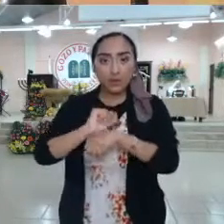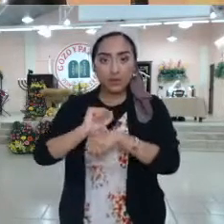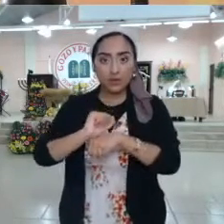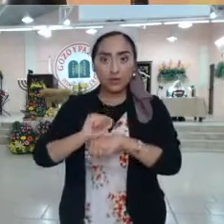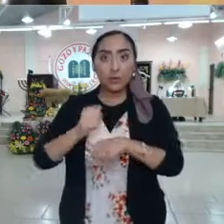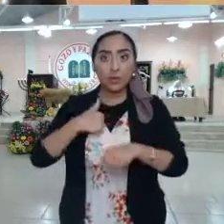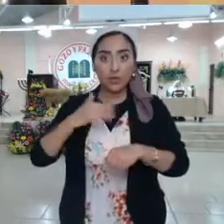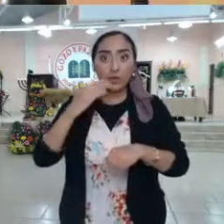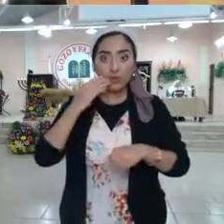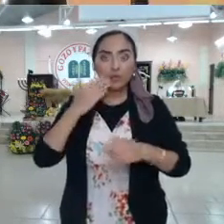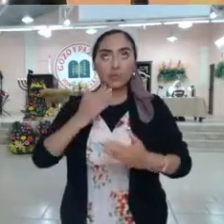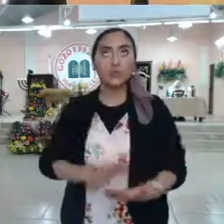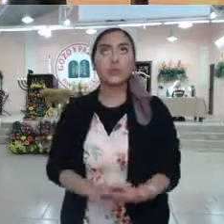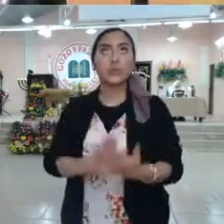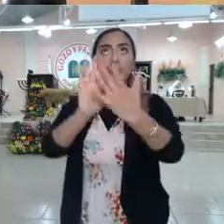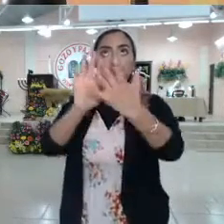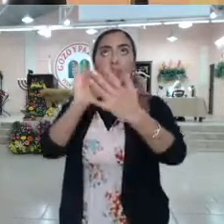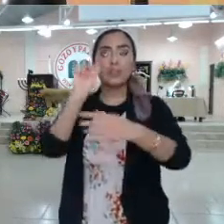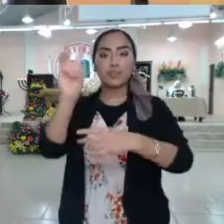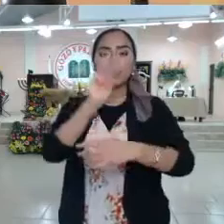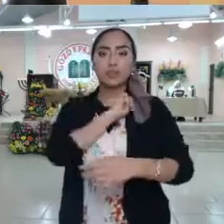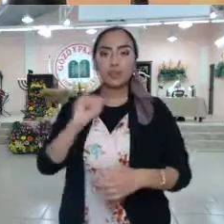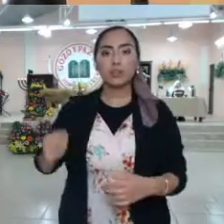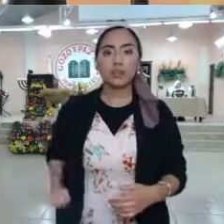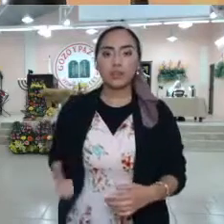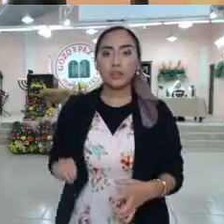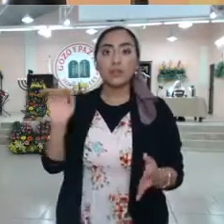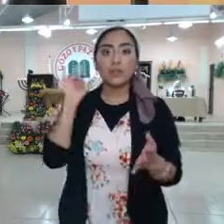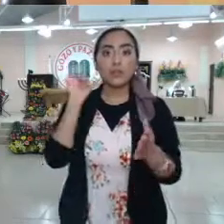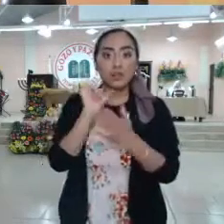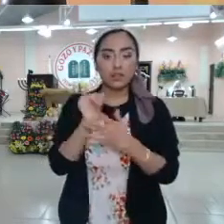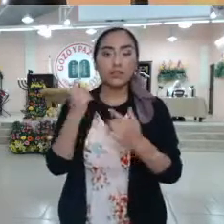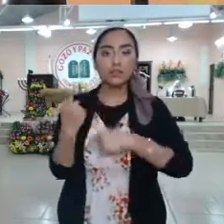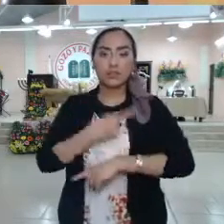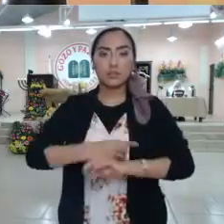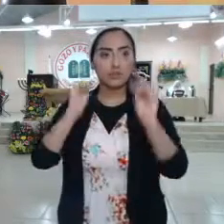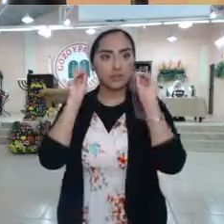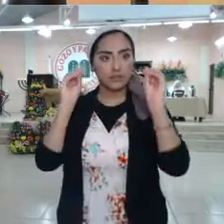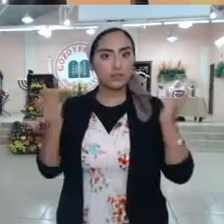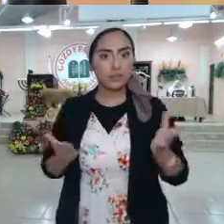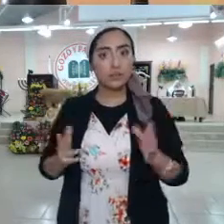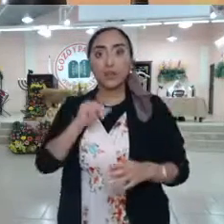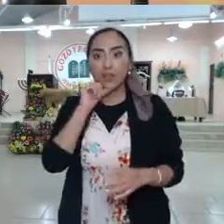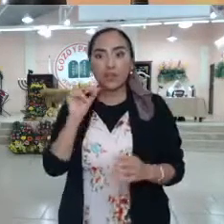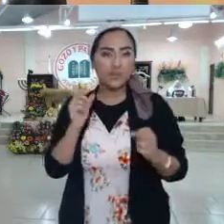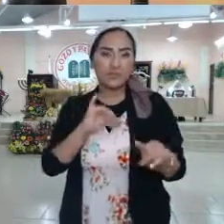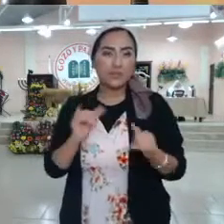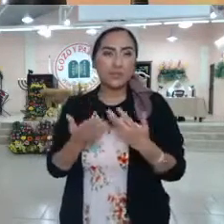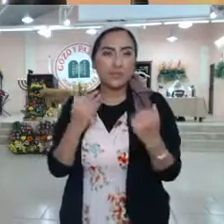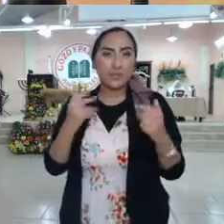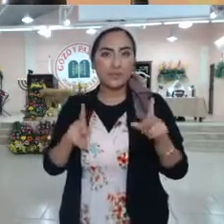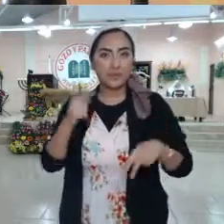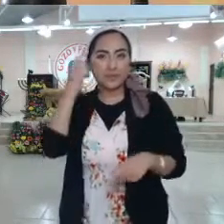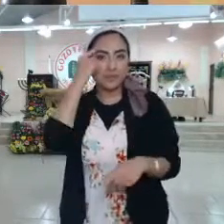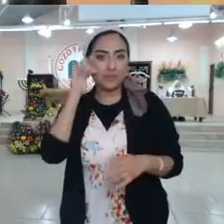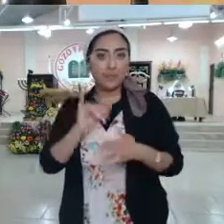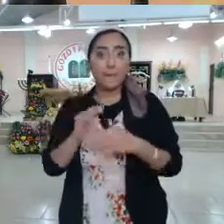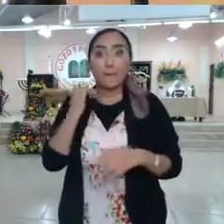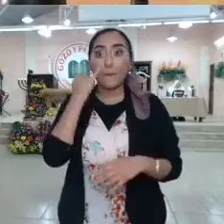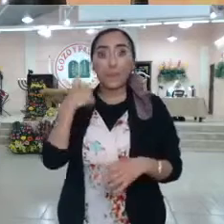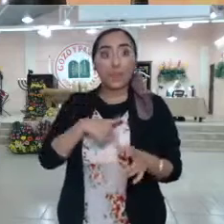work, we will bring to the feet of Joshua. That is the teaching. It is not as many people